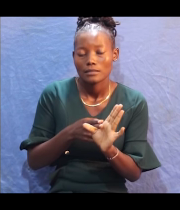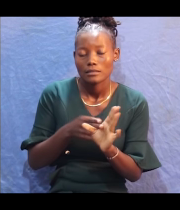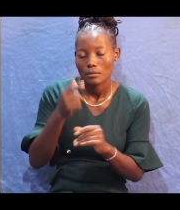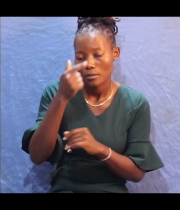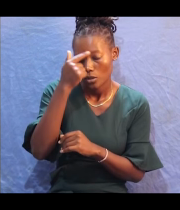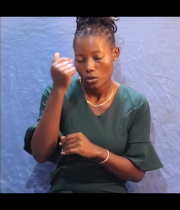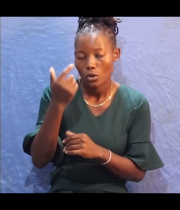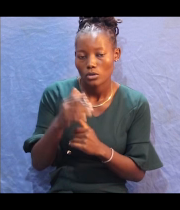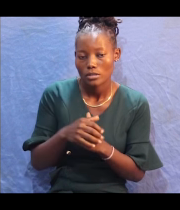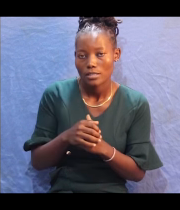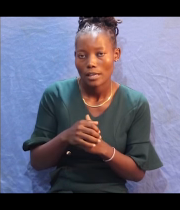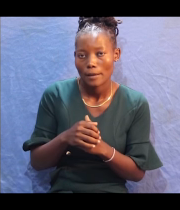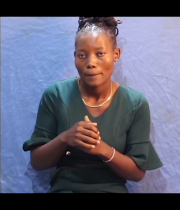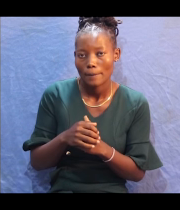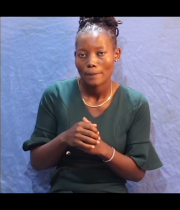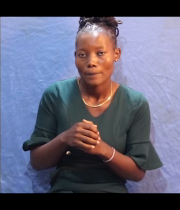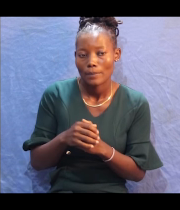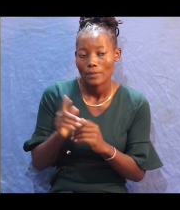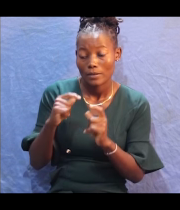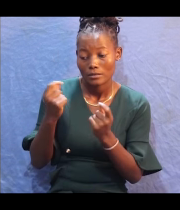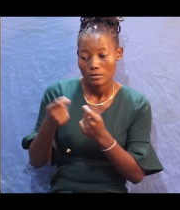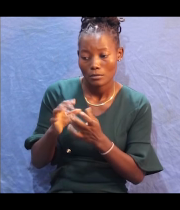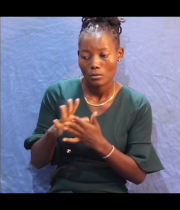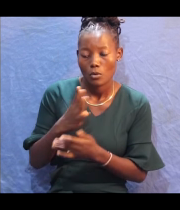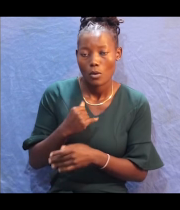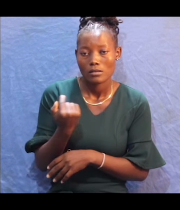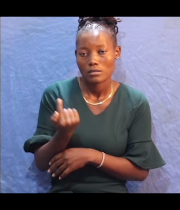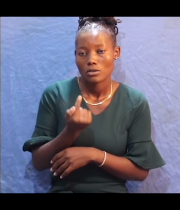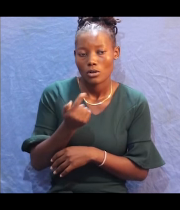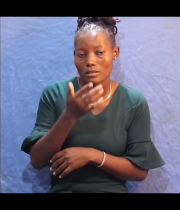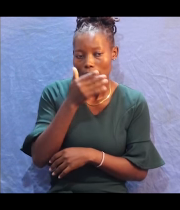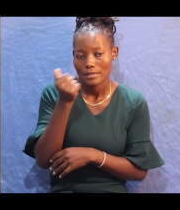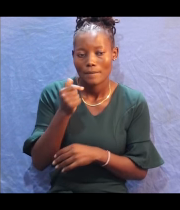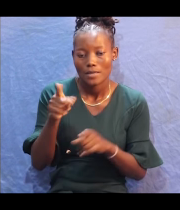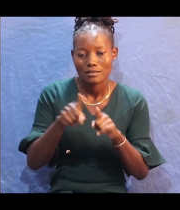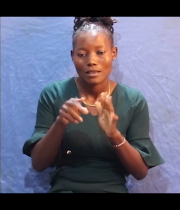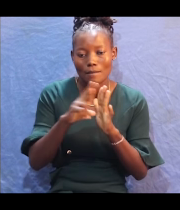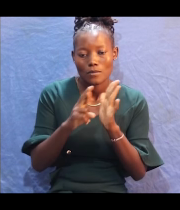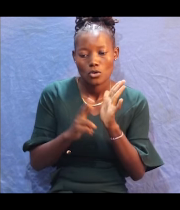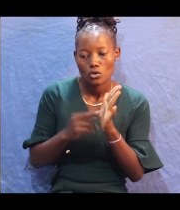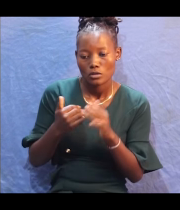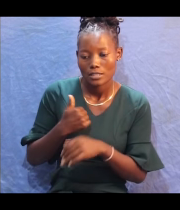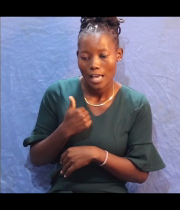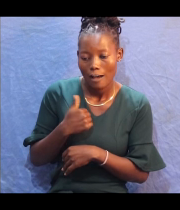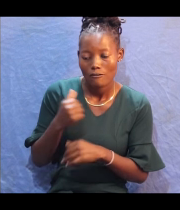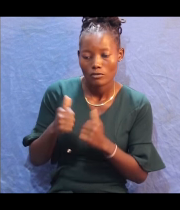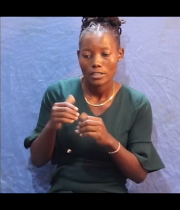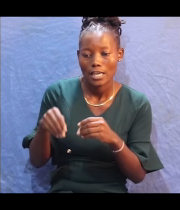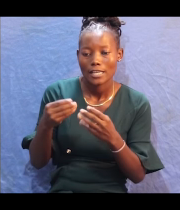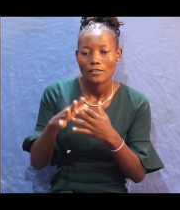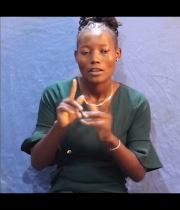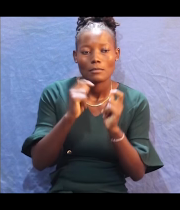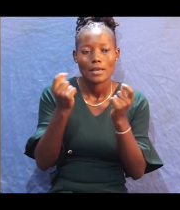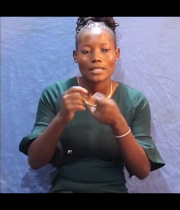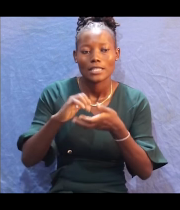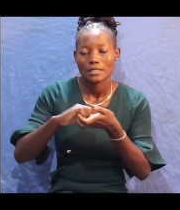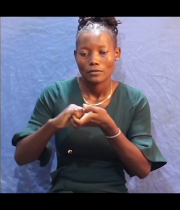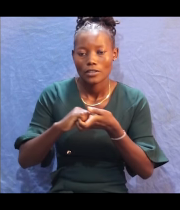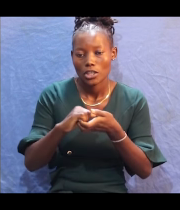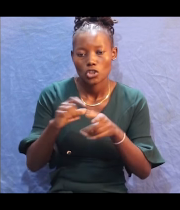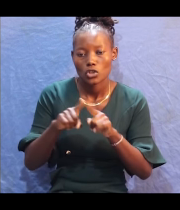because otherwise the team wouldn't be the best in what they're doing. There are fixed rules that are set by the team, by the federation, by the